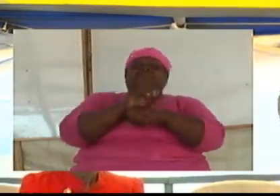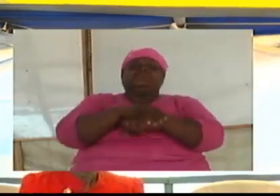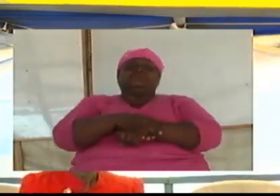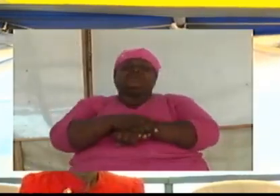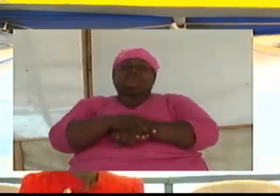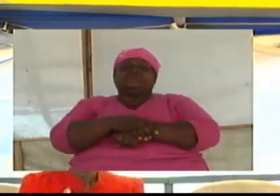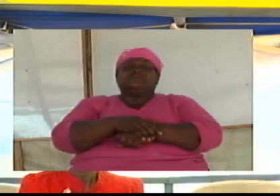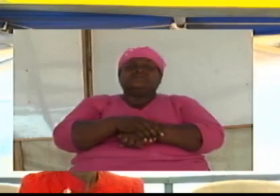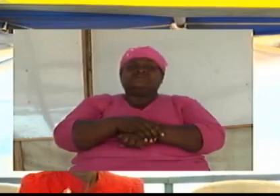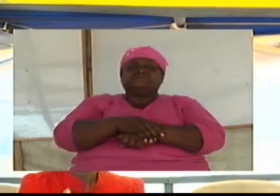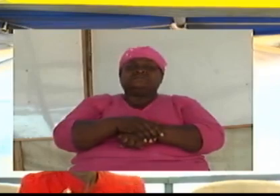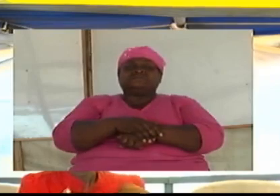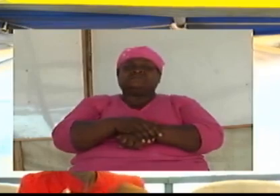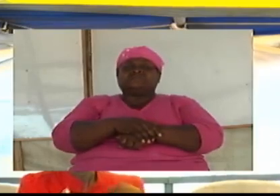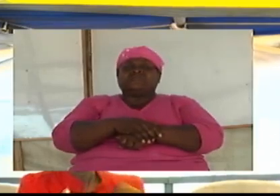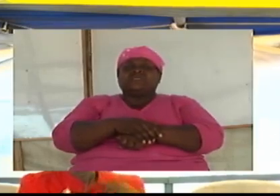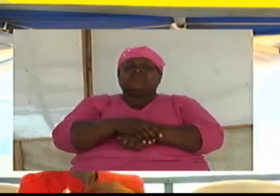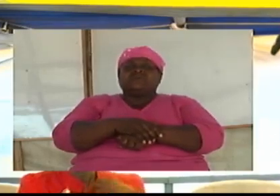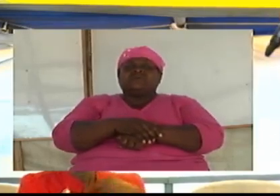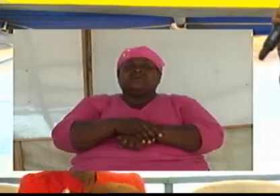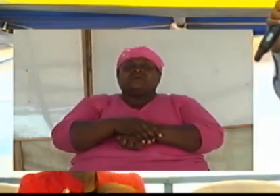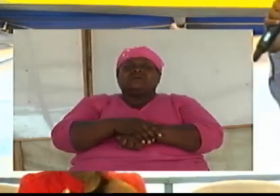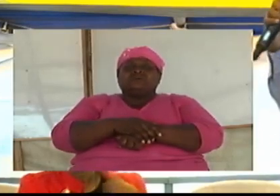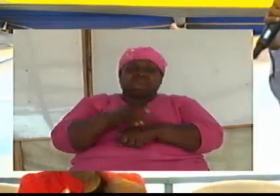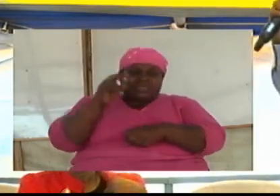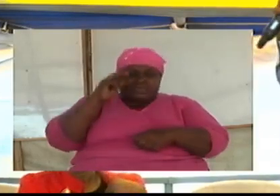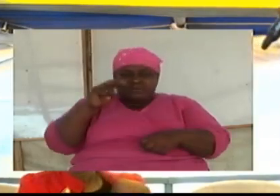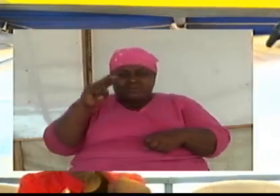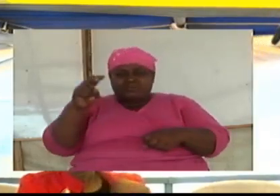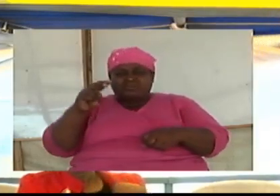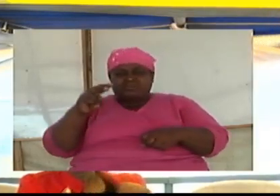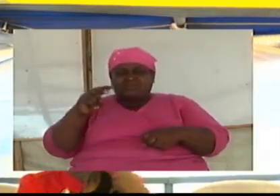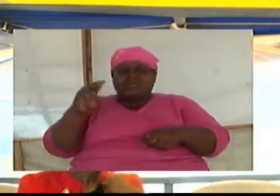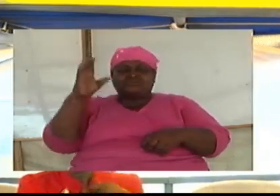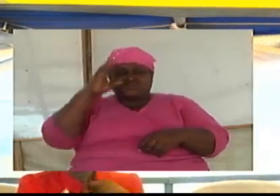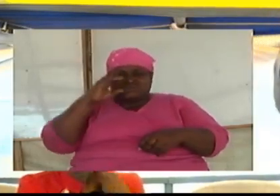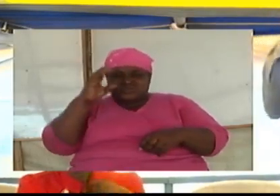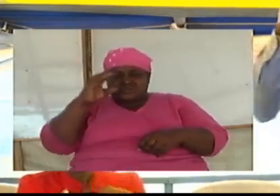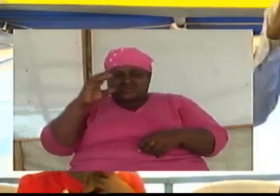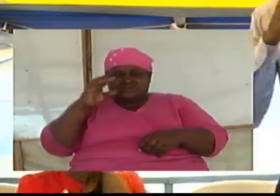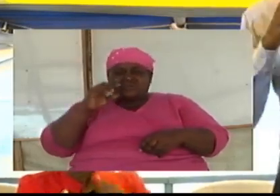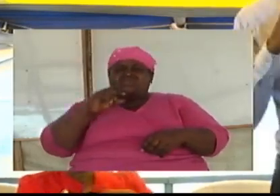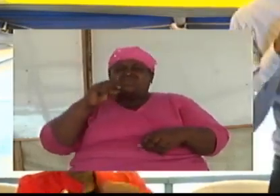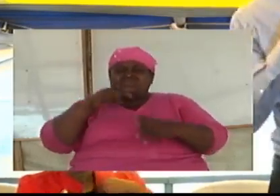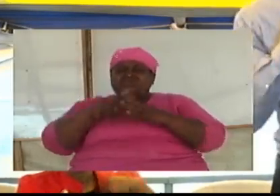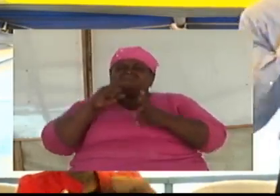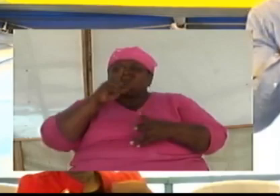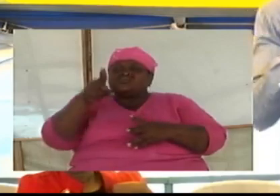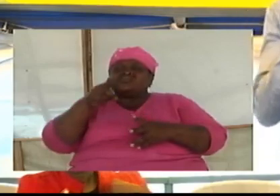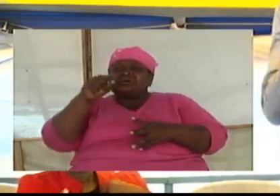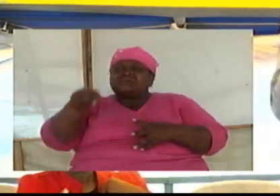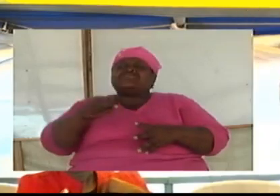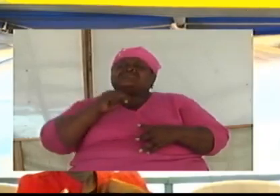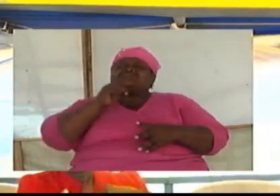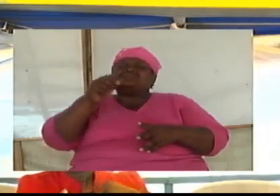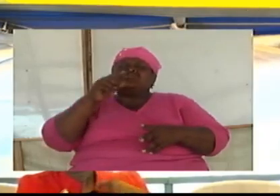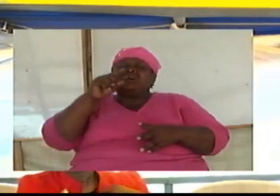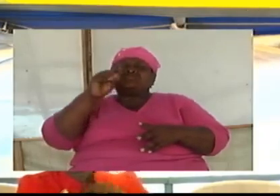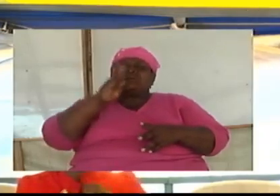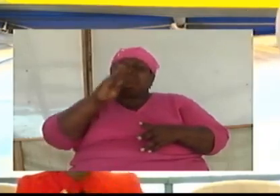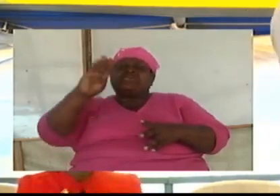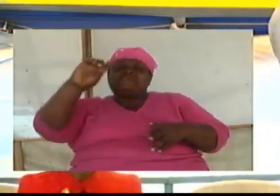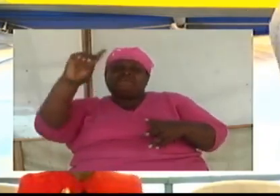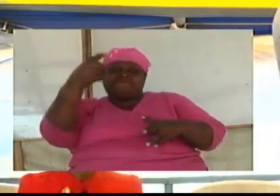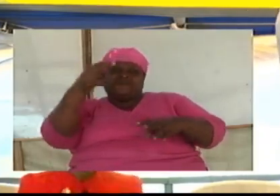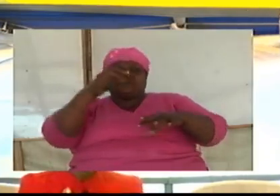know, I did some research, and I recognize that of a fact, this has not been the first time that the world